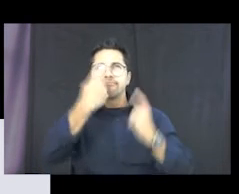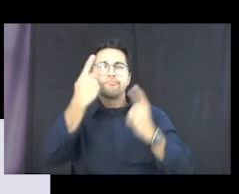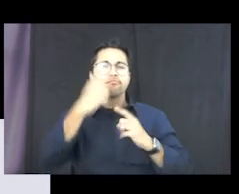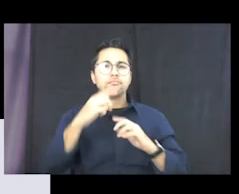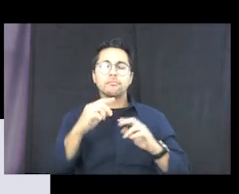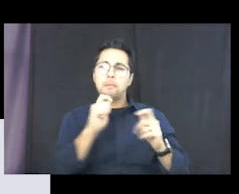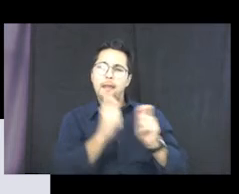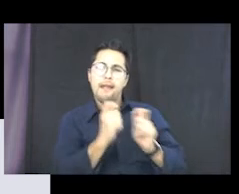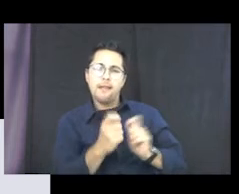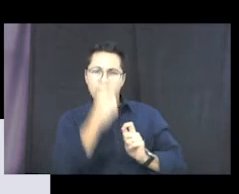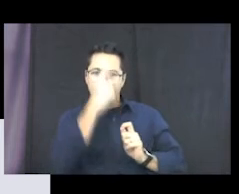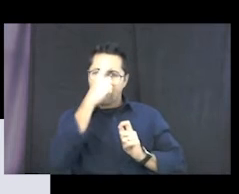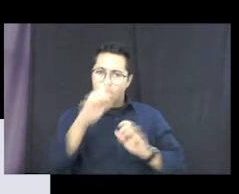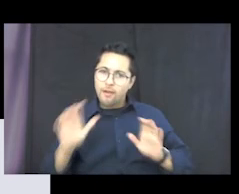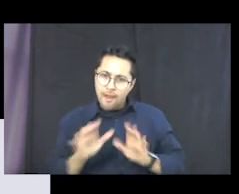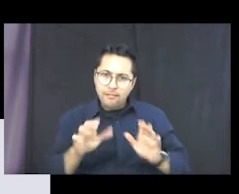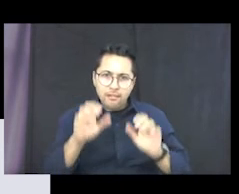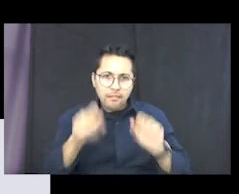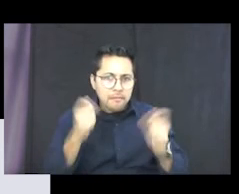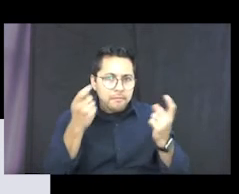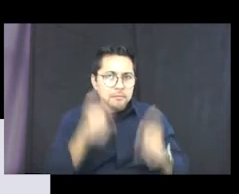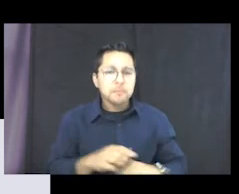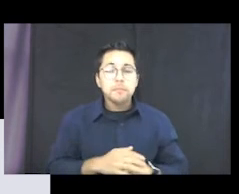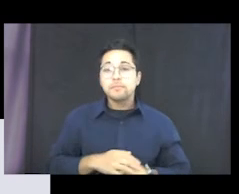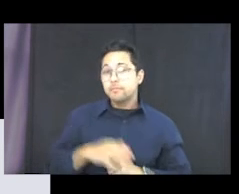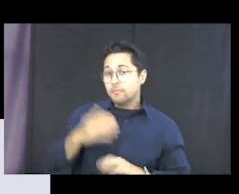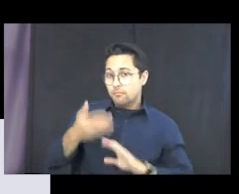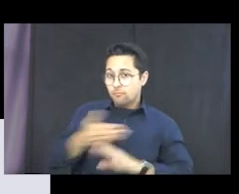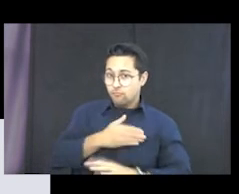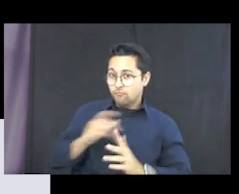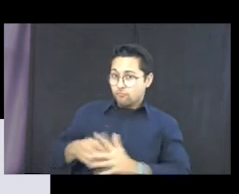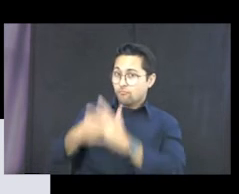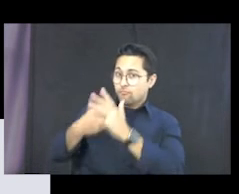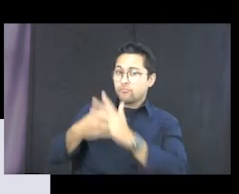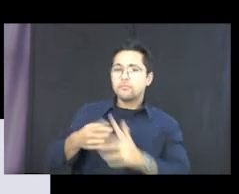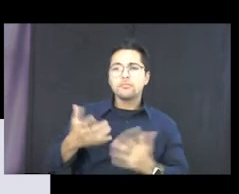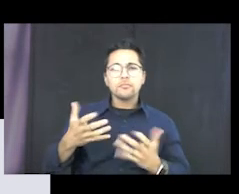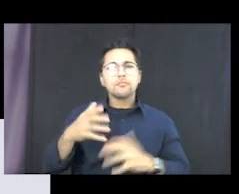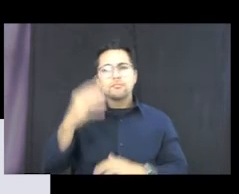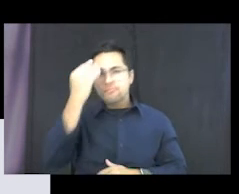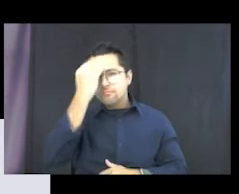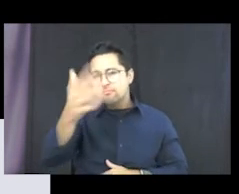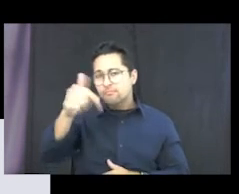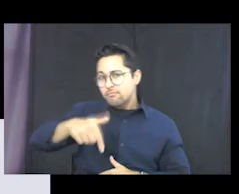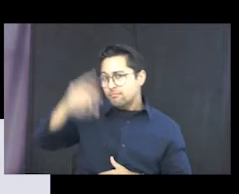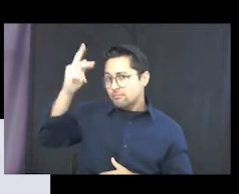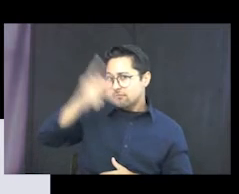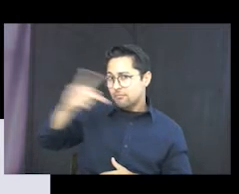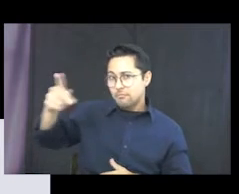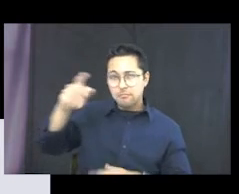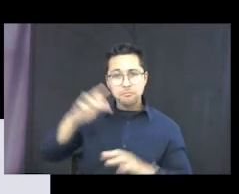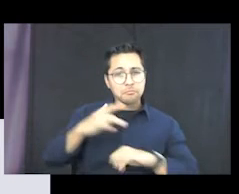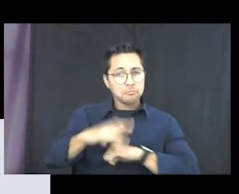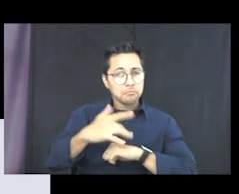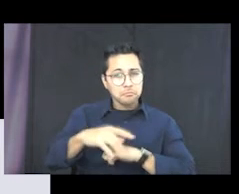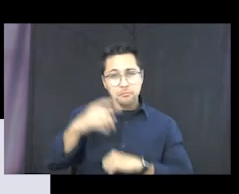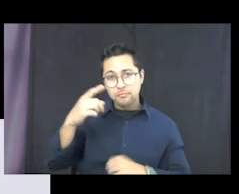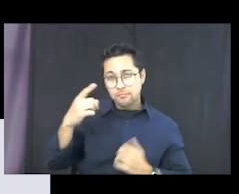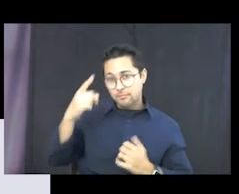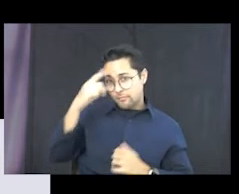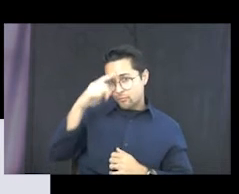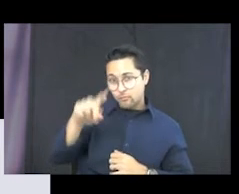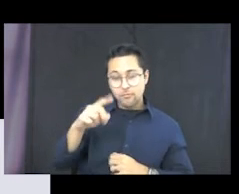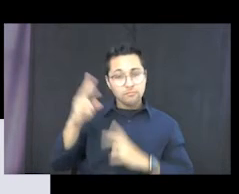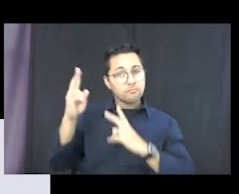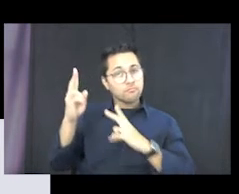an activity could take place. But before we jump in, we'd like you to know that this PowerPoint's available to you in